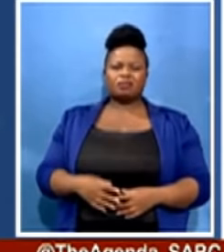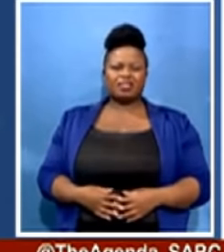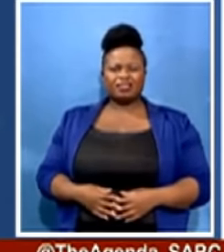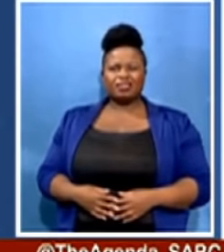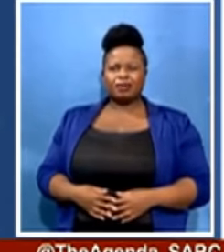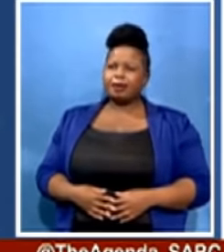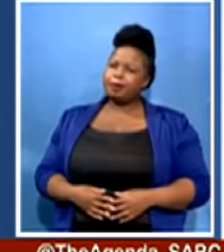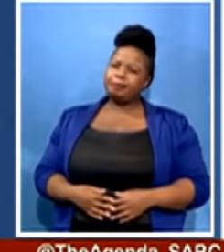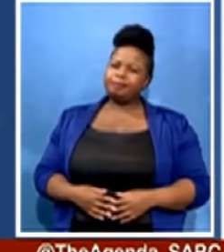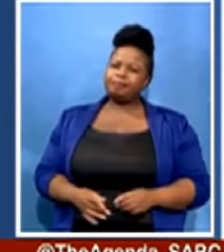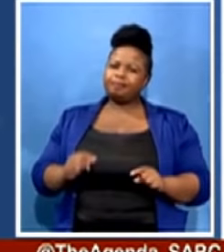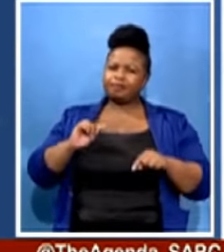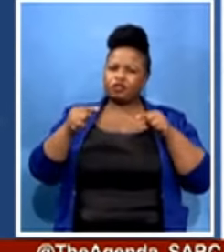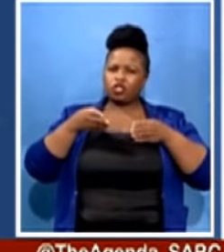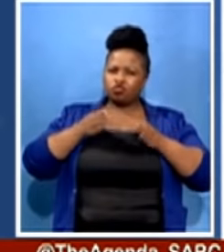It's kind of